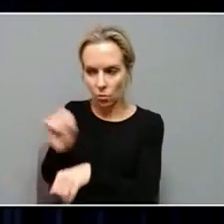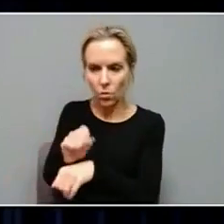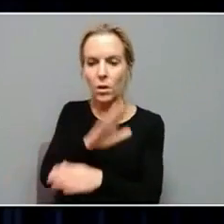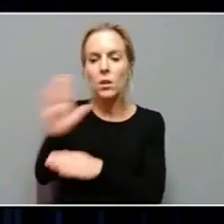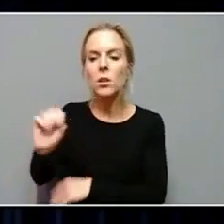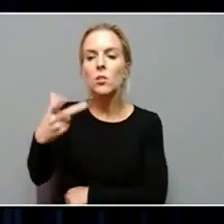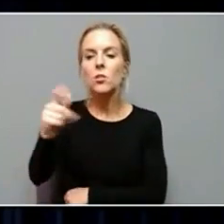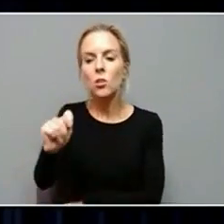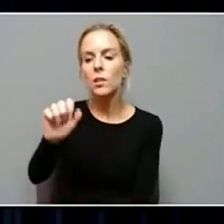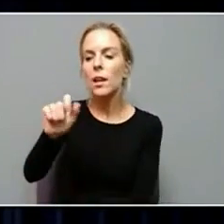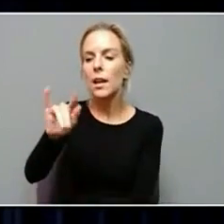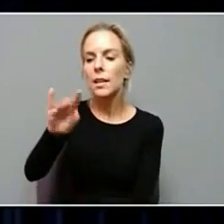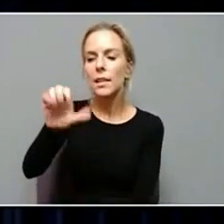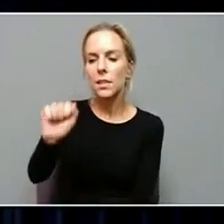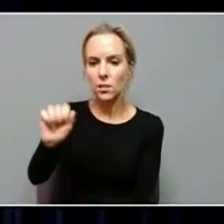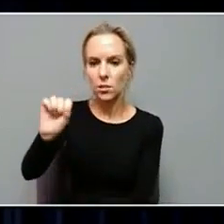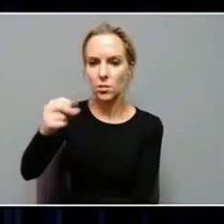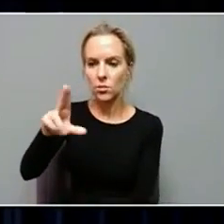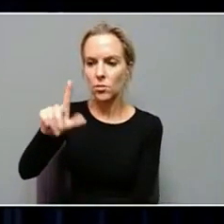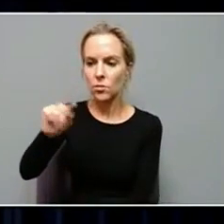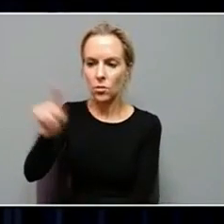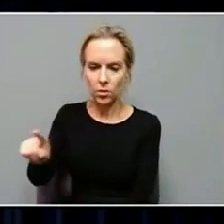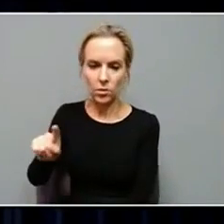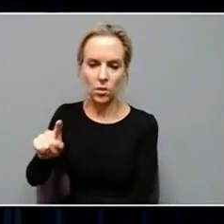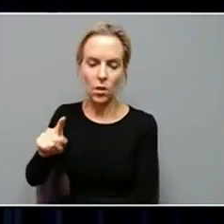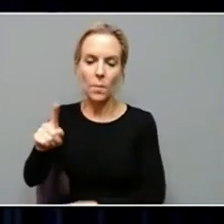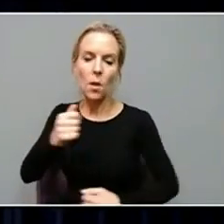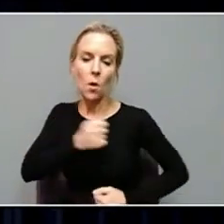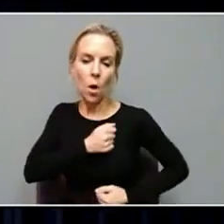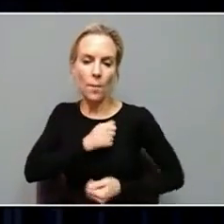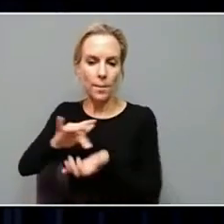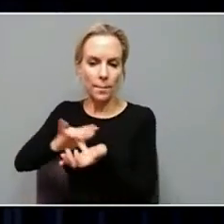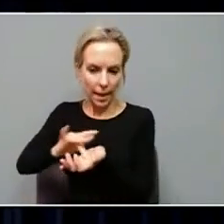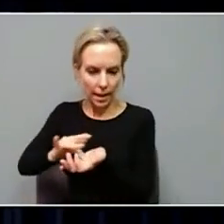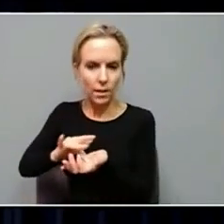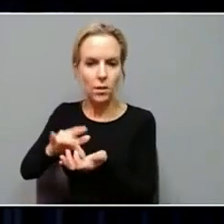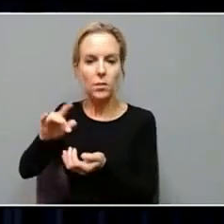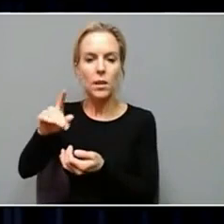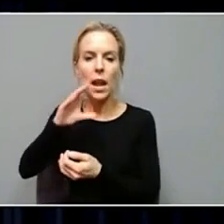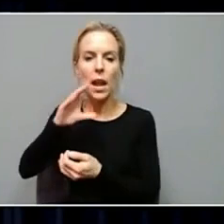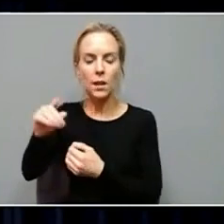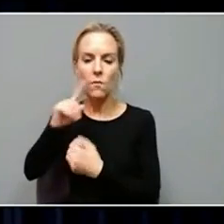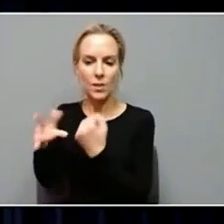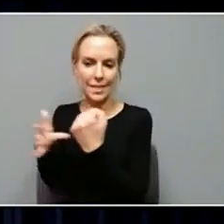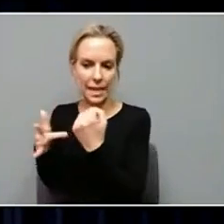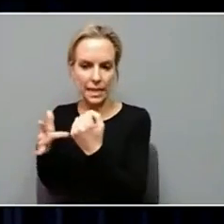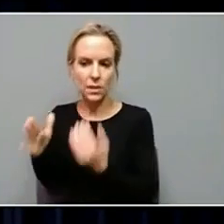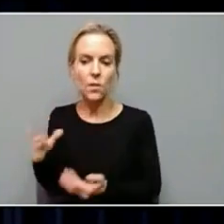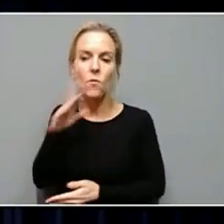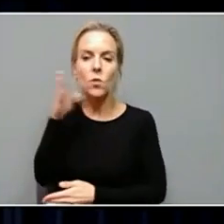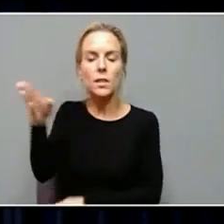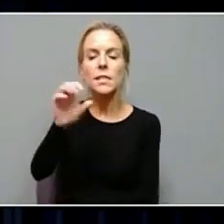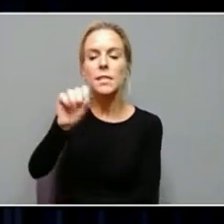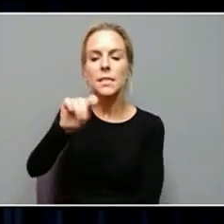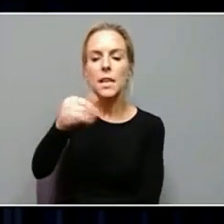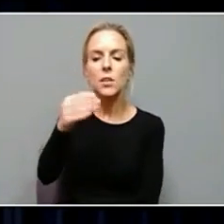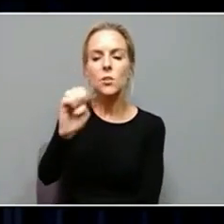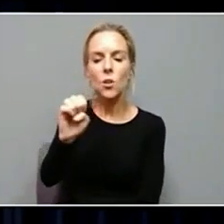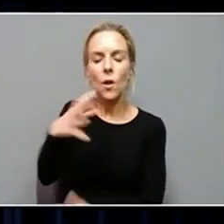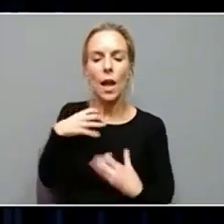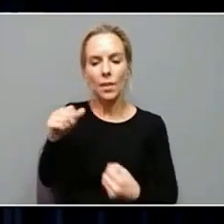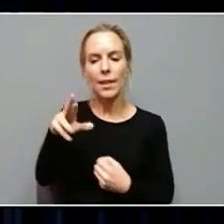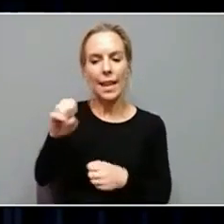Alicia Schultz, an Army medic and ICU technician for St. Joe Healthcare System. Thank